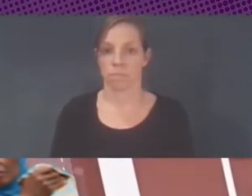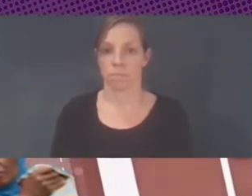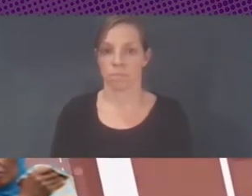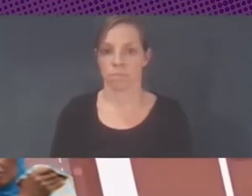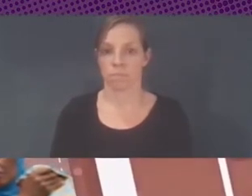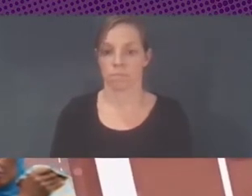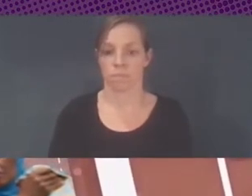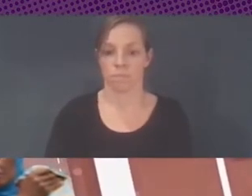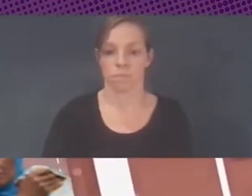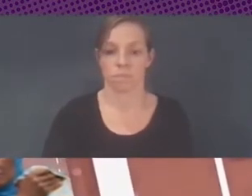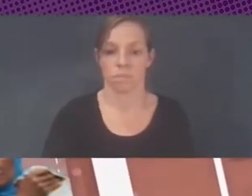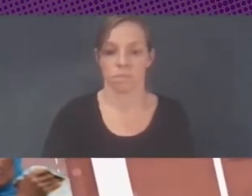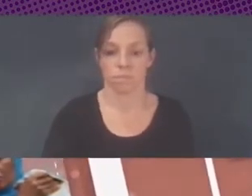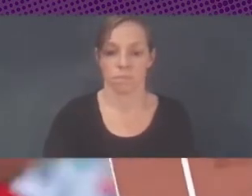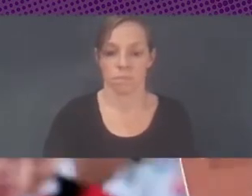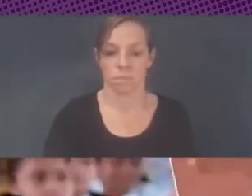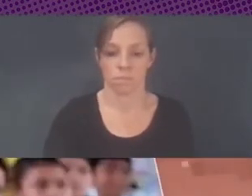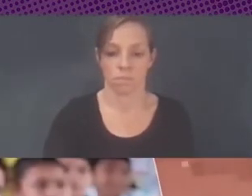¡Gracias!